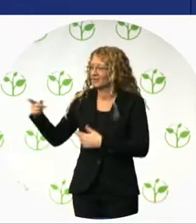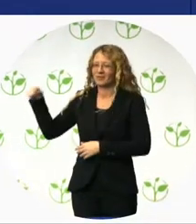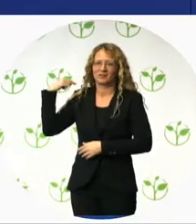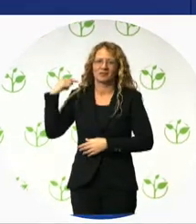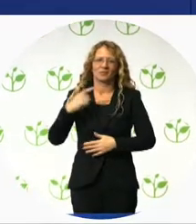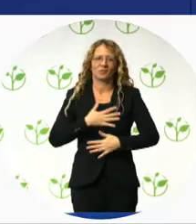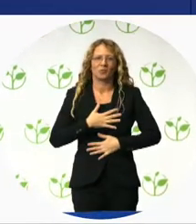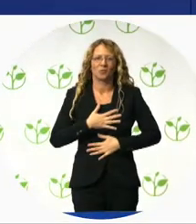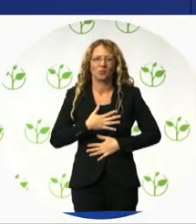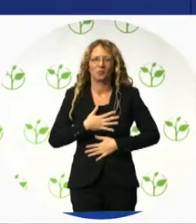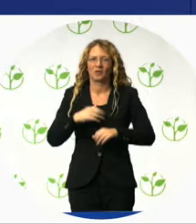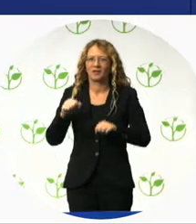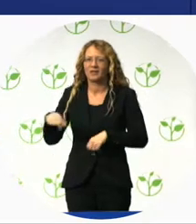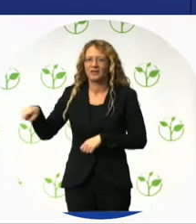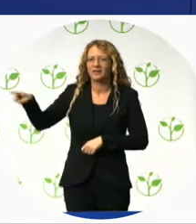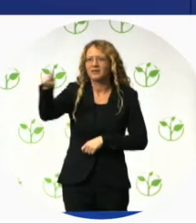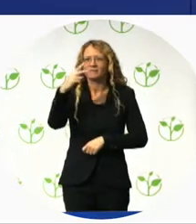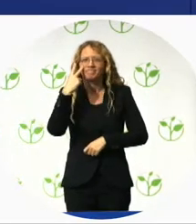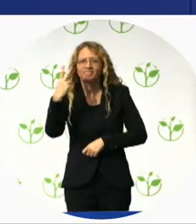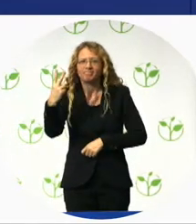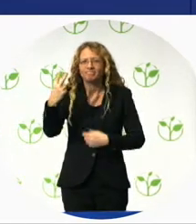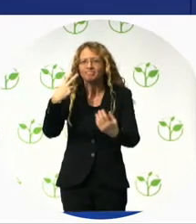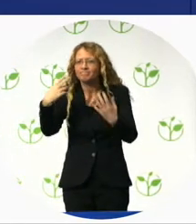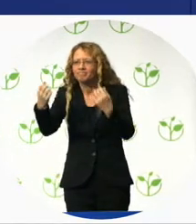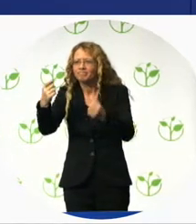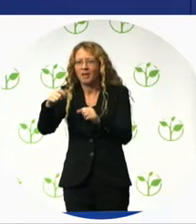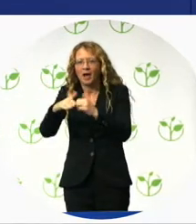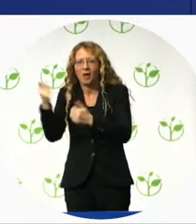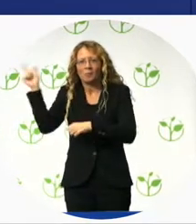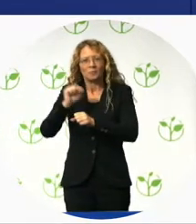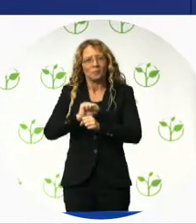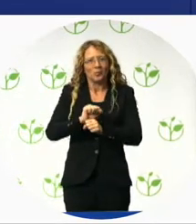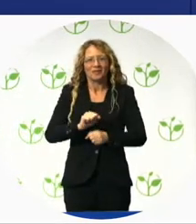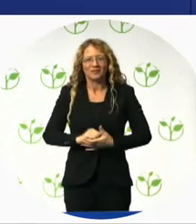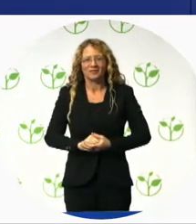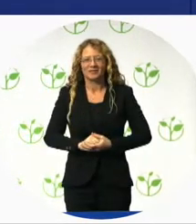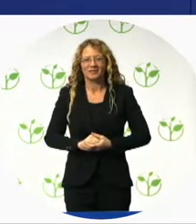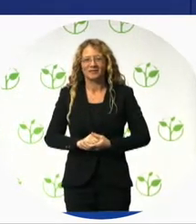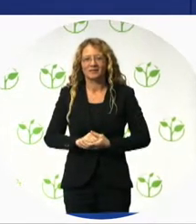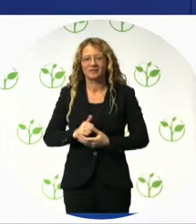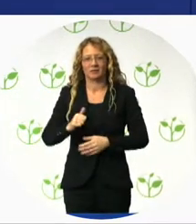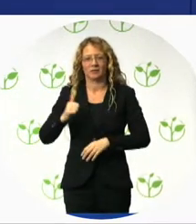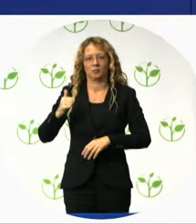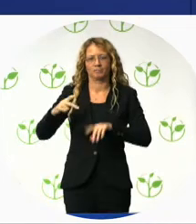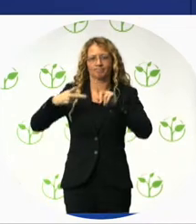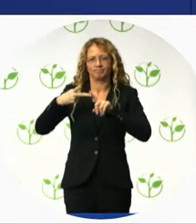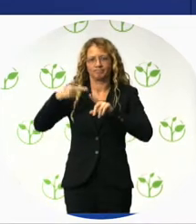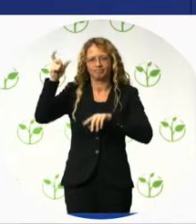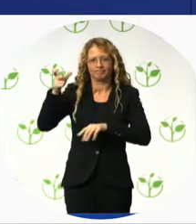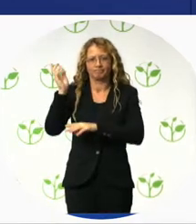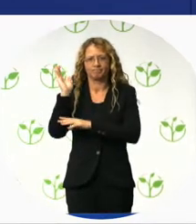The second speaker is Yaifa Margarita Meza Arango. I apologize, my Spanish is